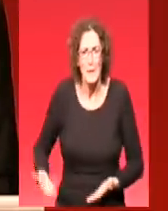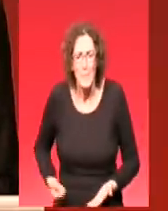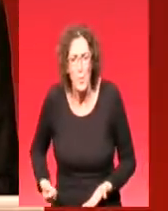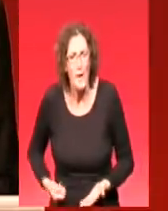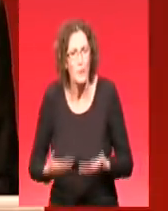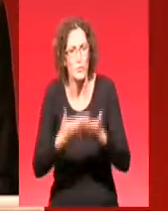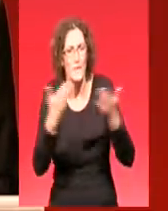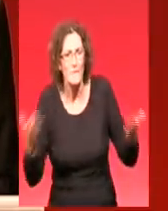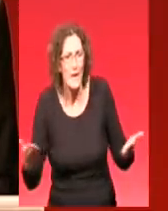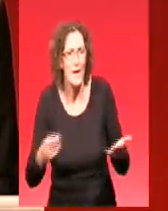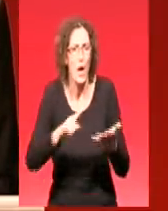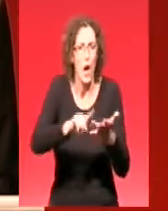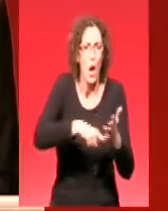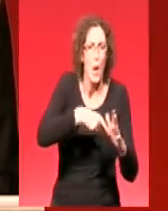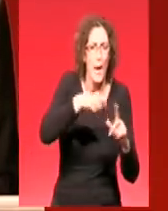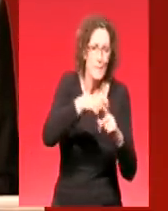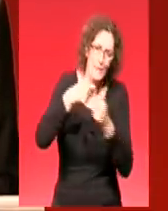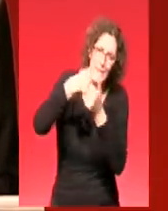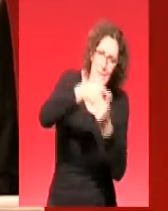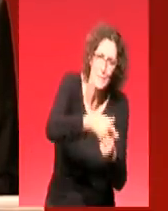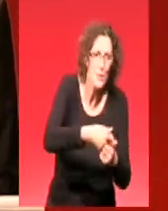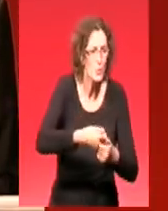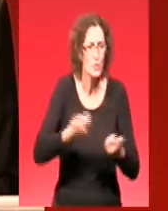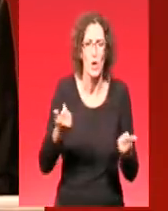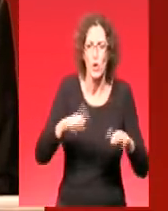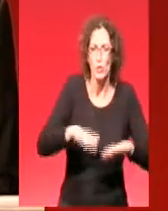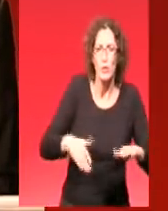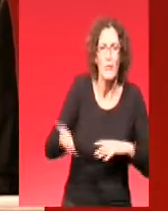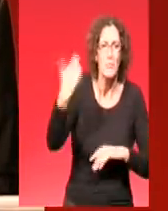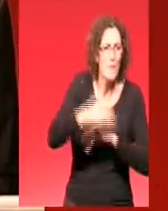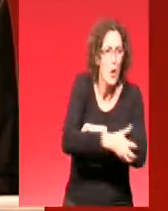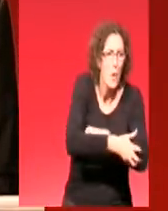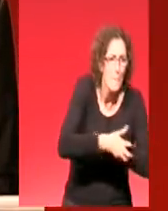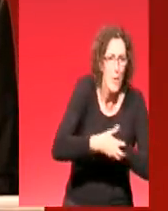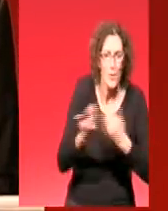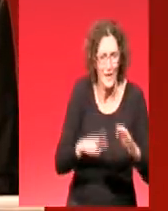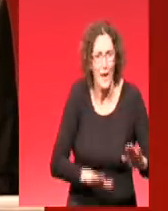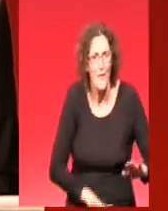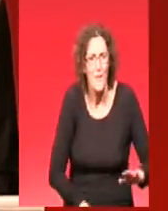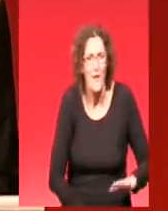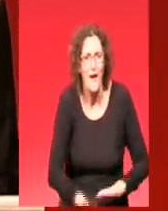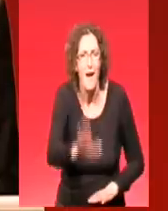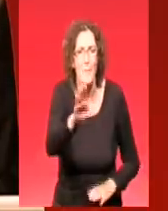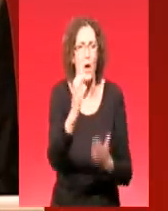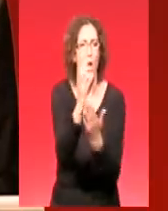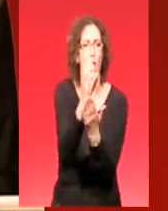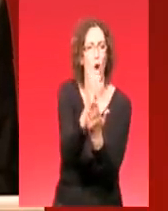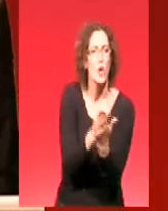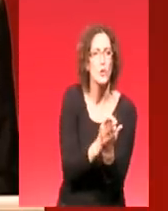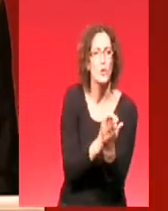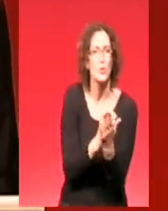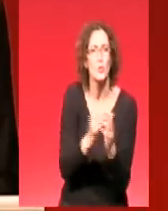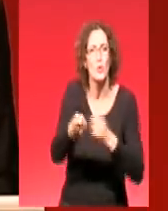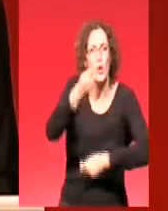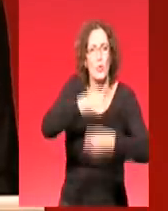for pensioners securing dignity in old age, proud of the children lifted out of poverty, proud of the constitutional reform and civil partnerships,